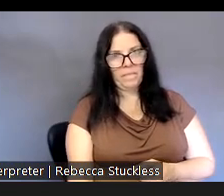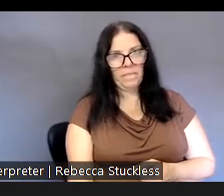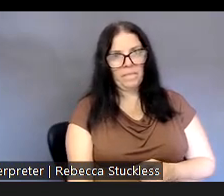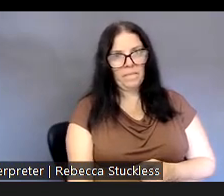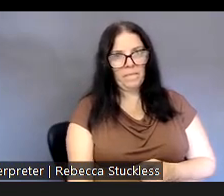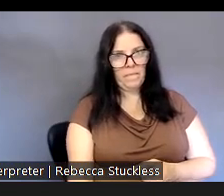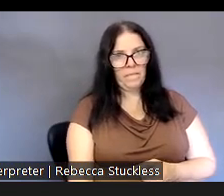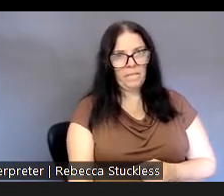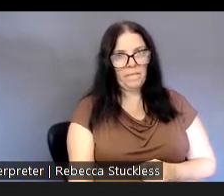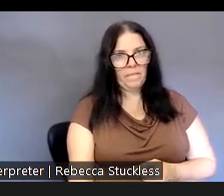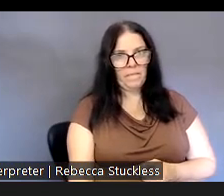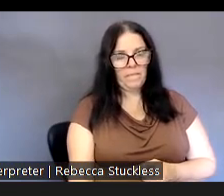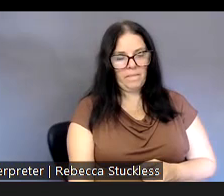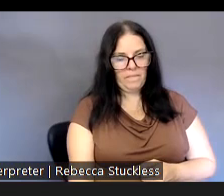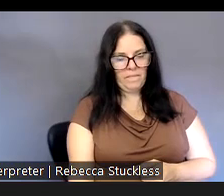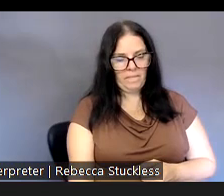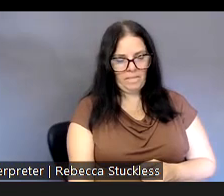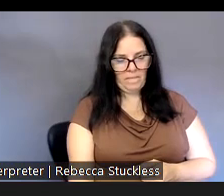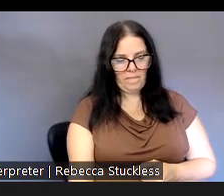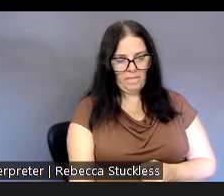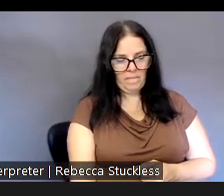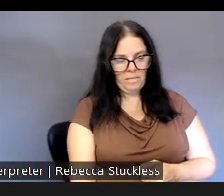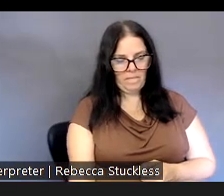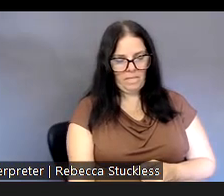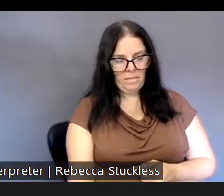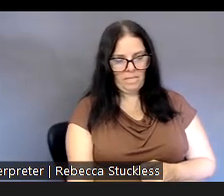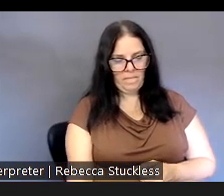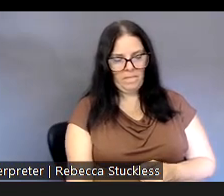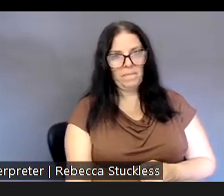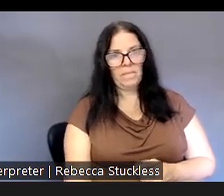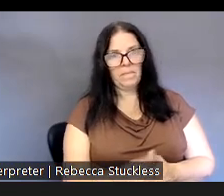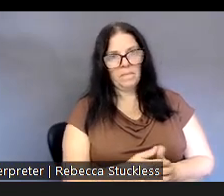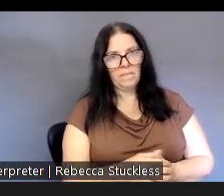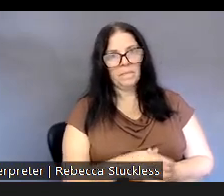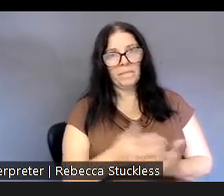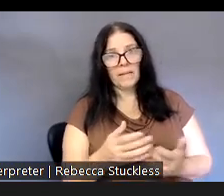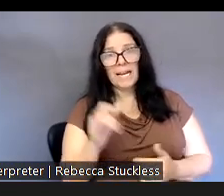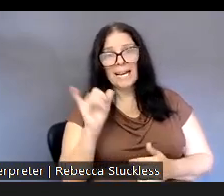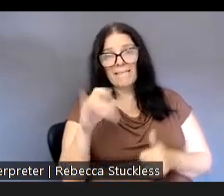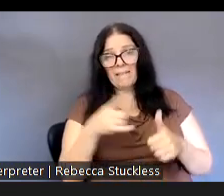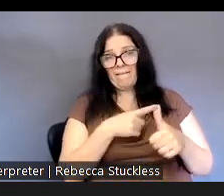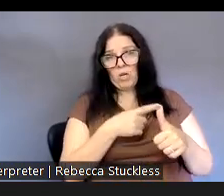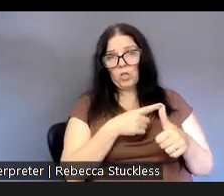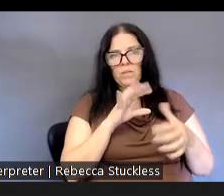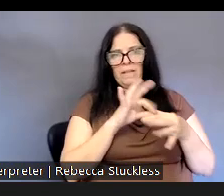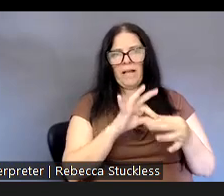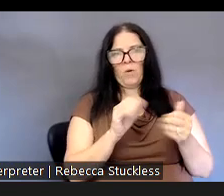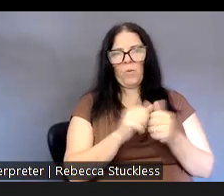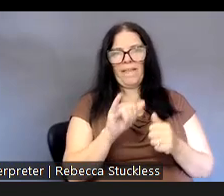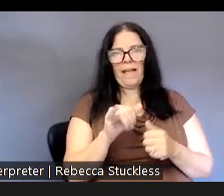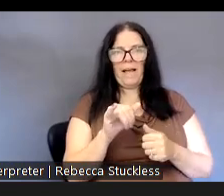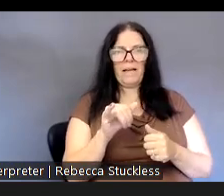of suspicion, this force, according to these commentators, is characterized by a hermeneutic